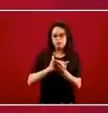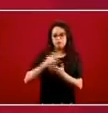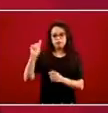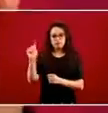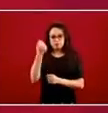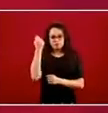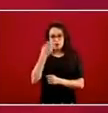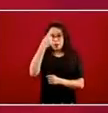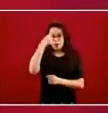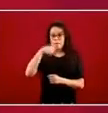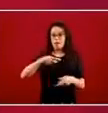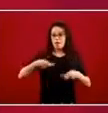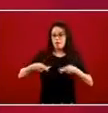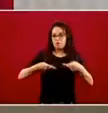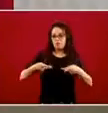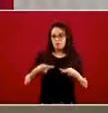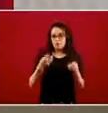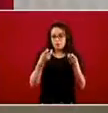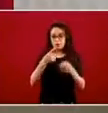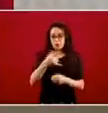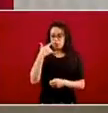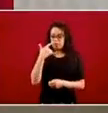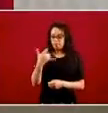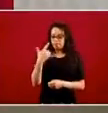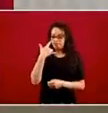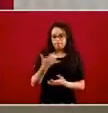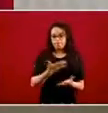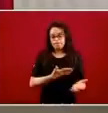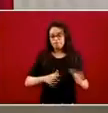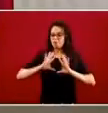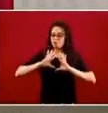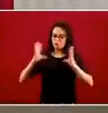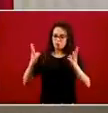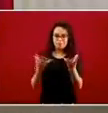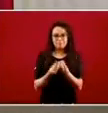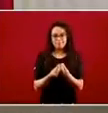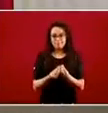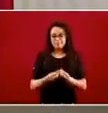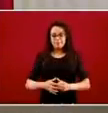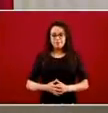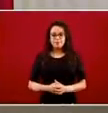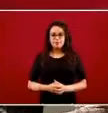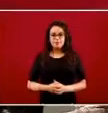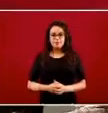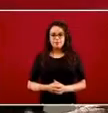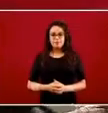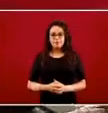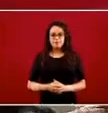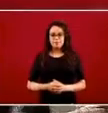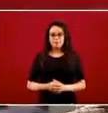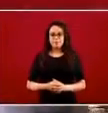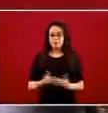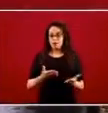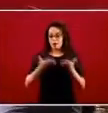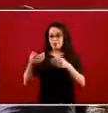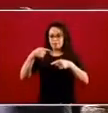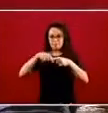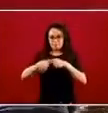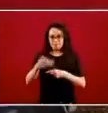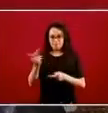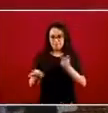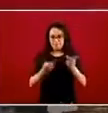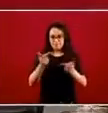specialists of data science and technology. So we appreciate all the collective efforts